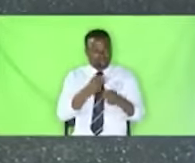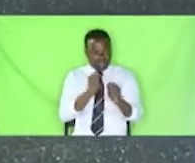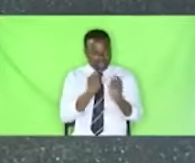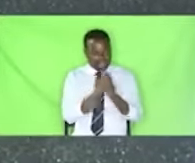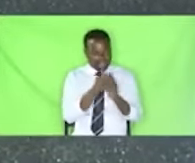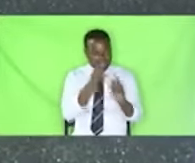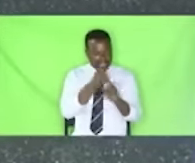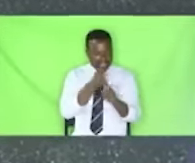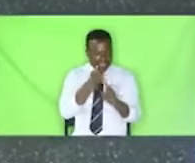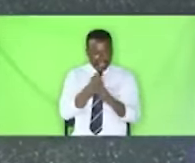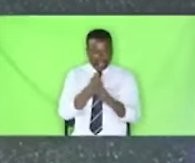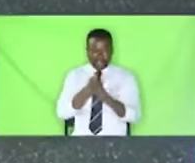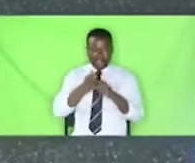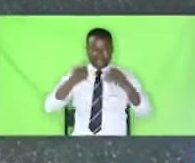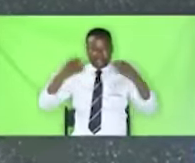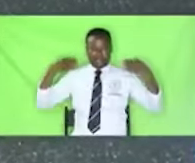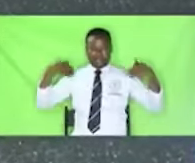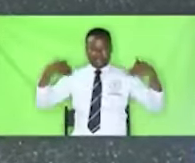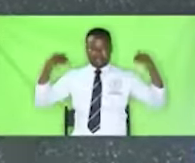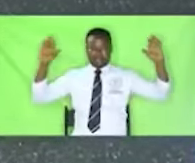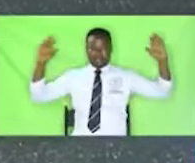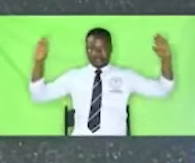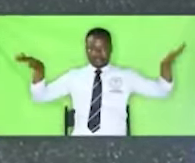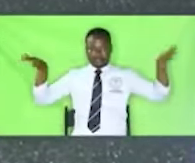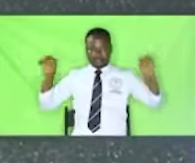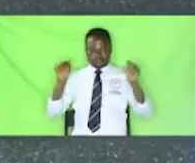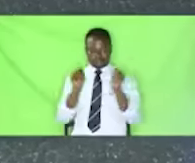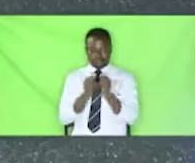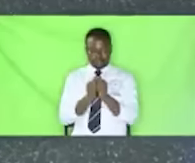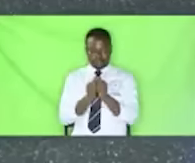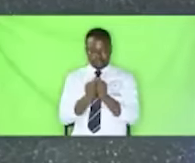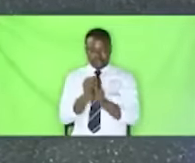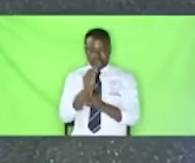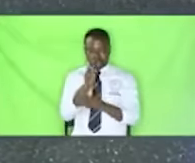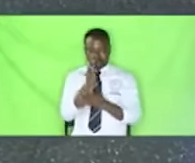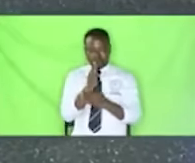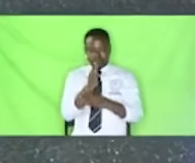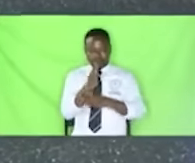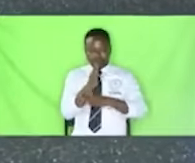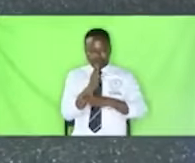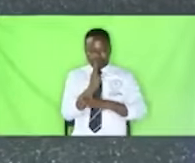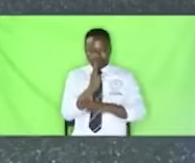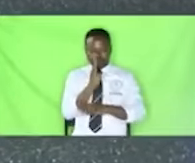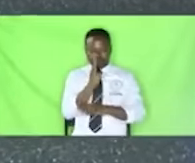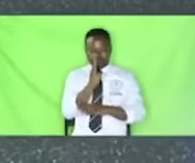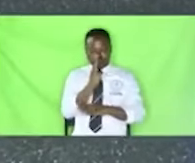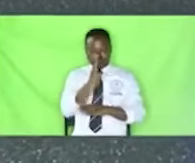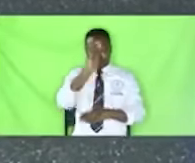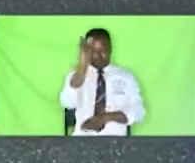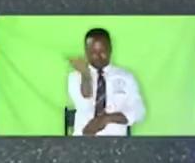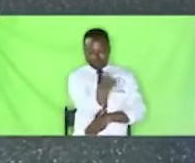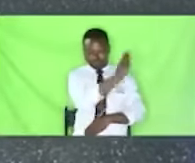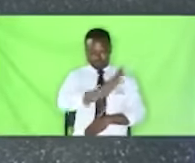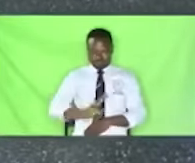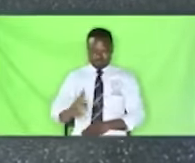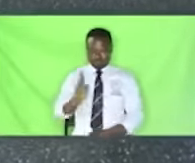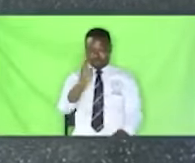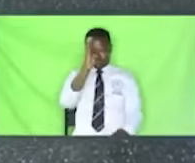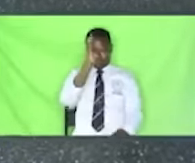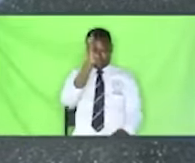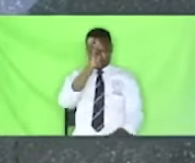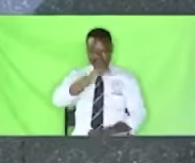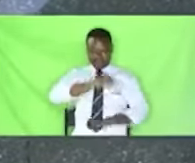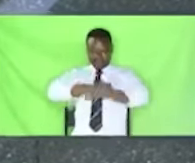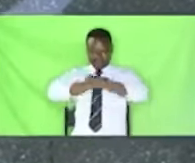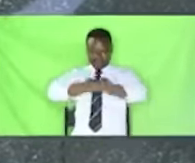angel holding a sword came to guard the tree of life. So when we are talking